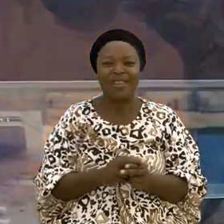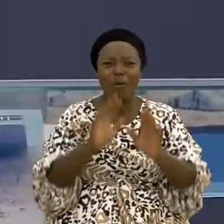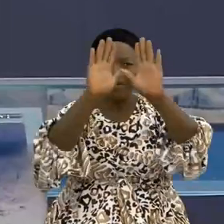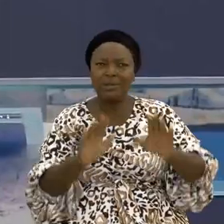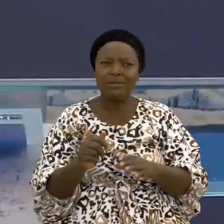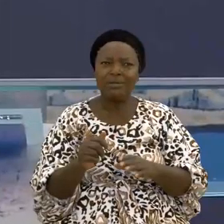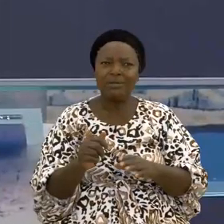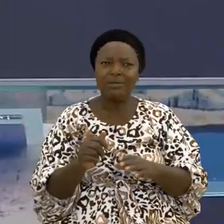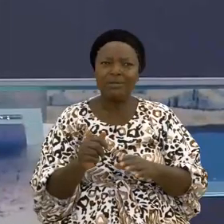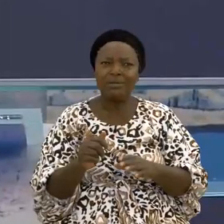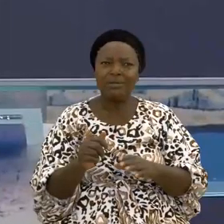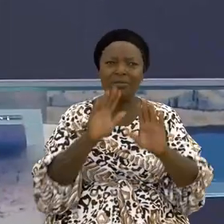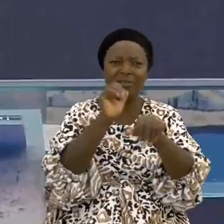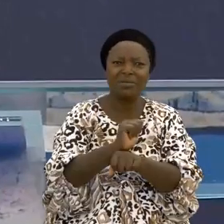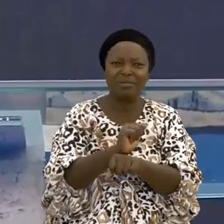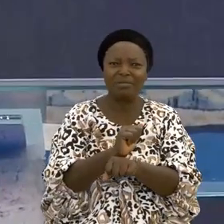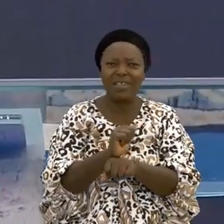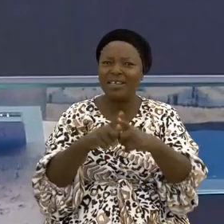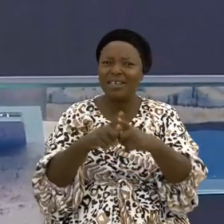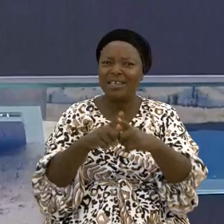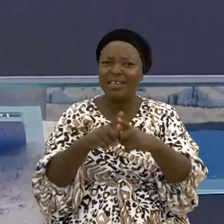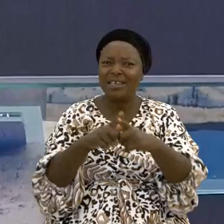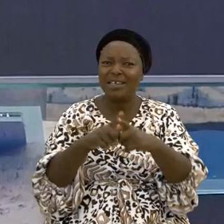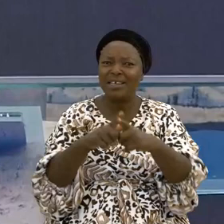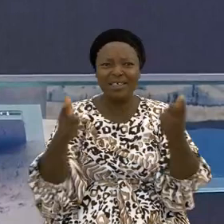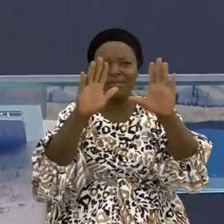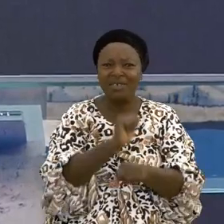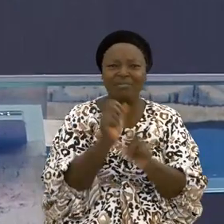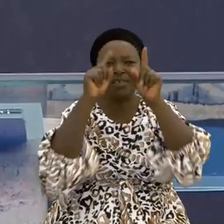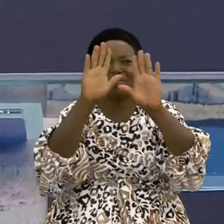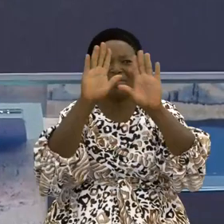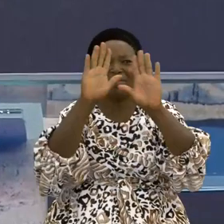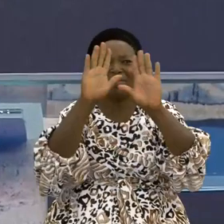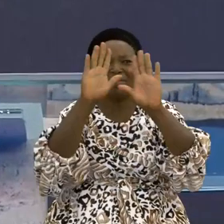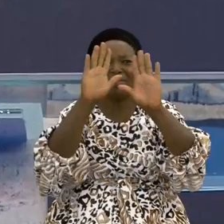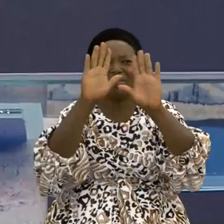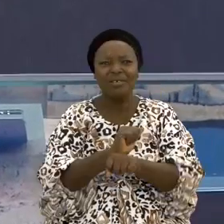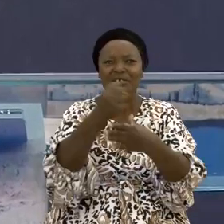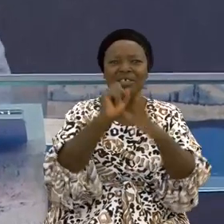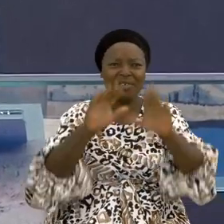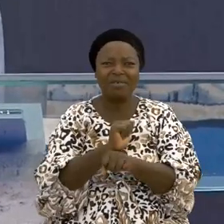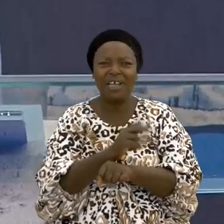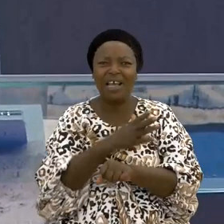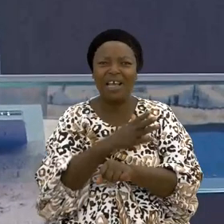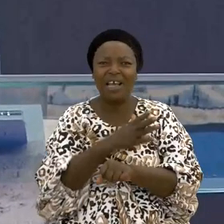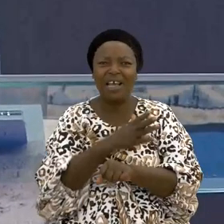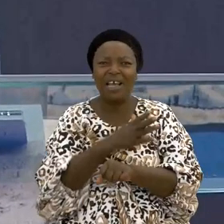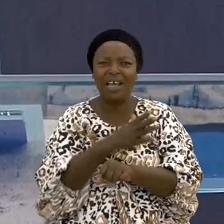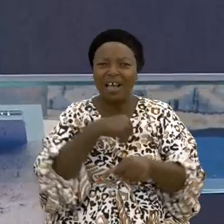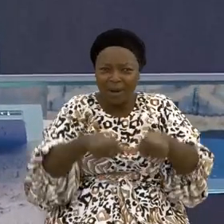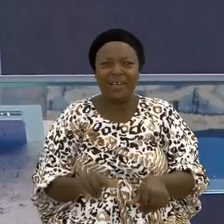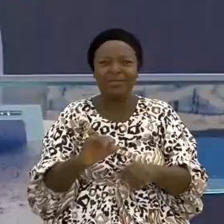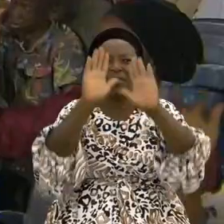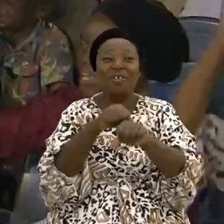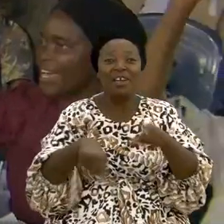miracles, incredible miracles, reverberating miracles, abiding miracles in